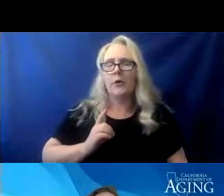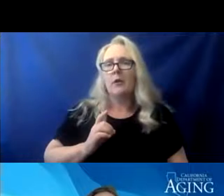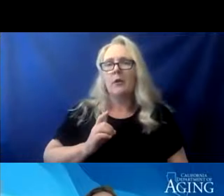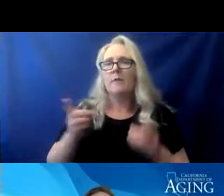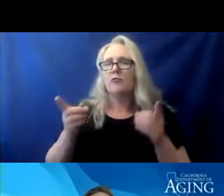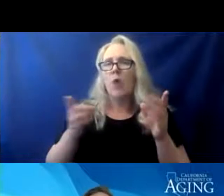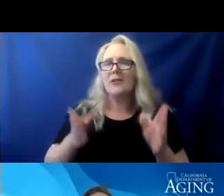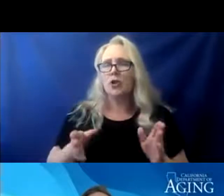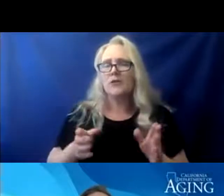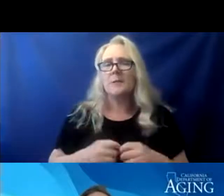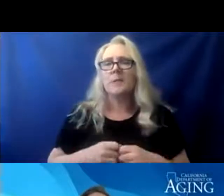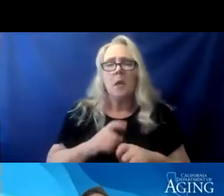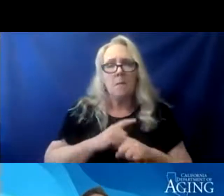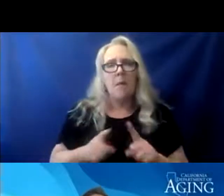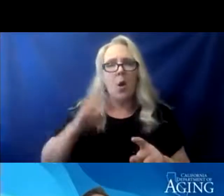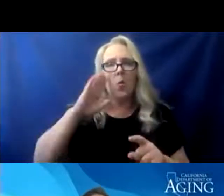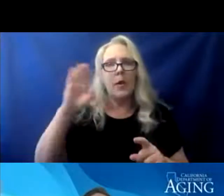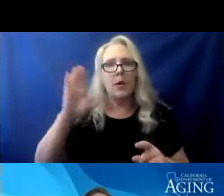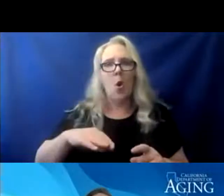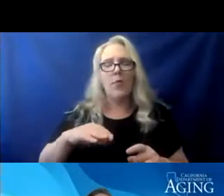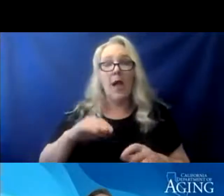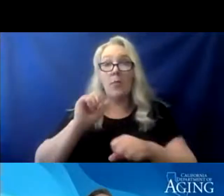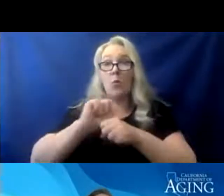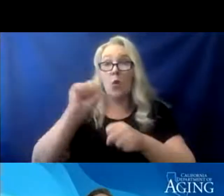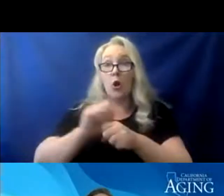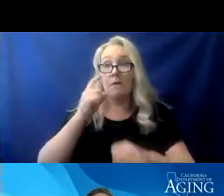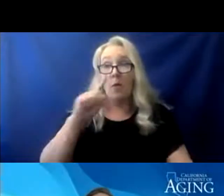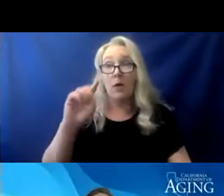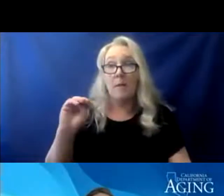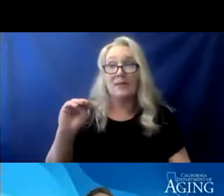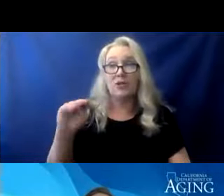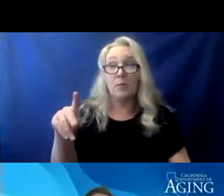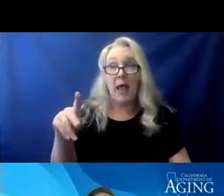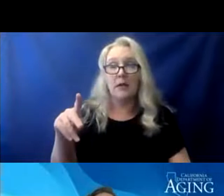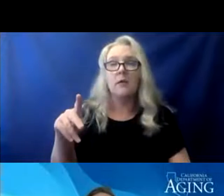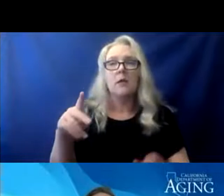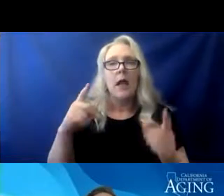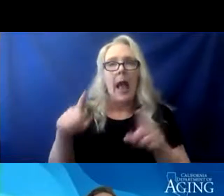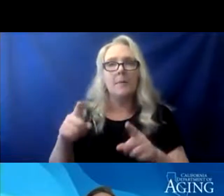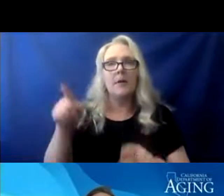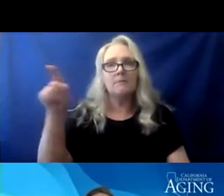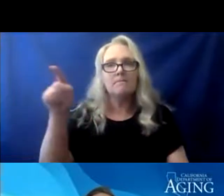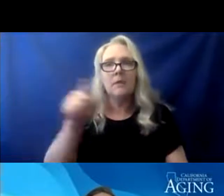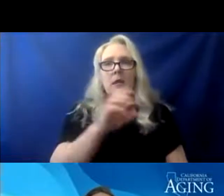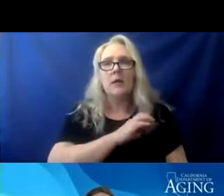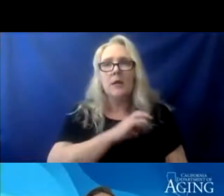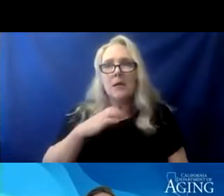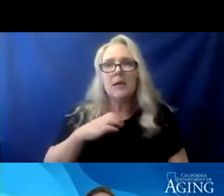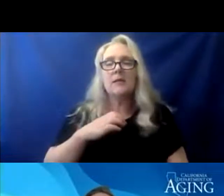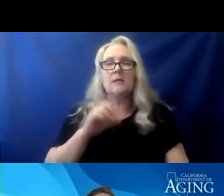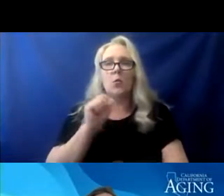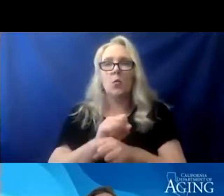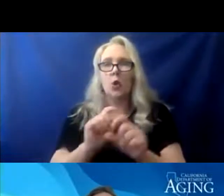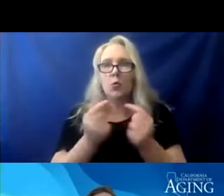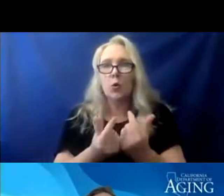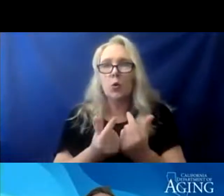are knowing that the work of the master plan is happening at committees and work groups and departments and agencies